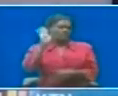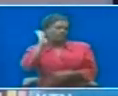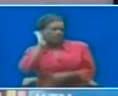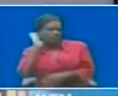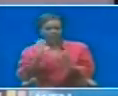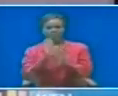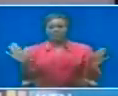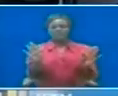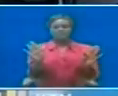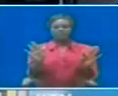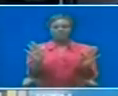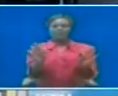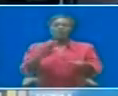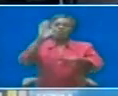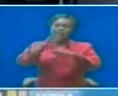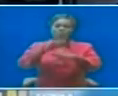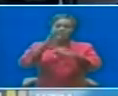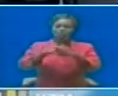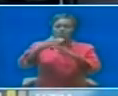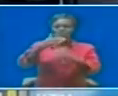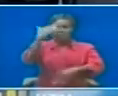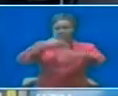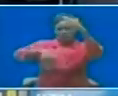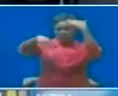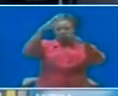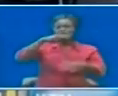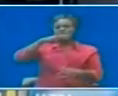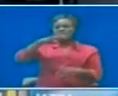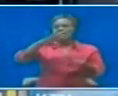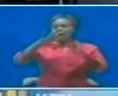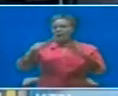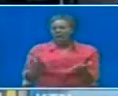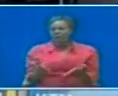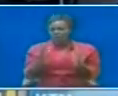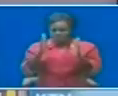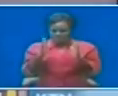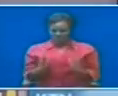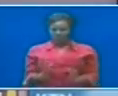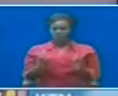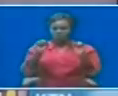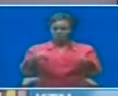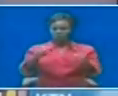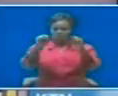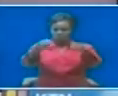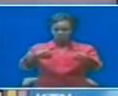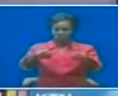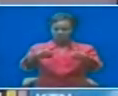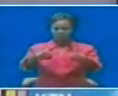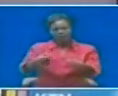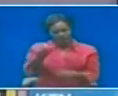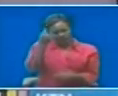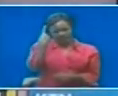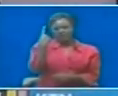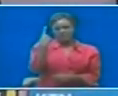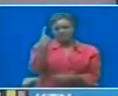That's it. All right, so what makes a good professional speaker? A good professional speaker is somebody who has been able to